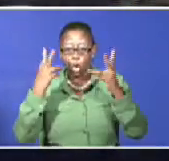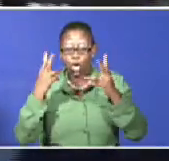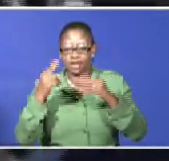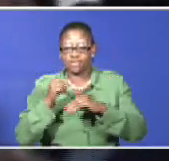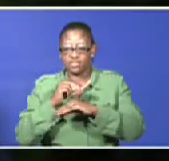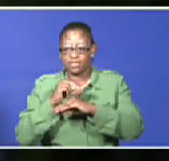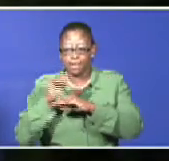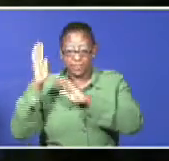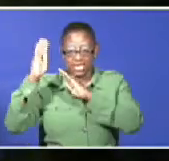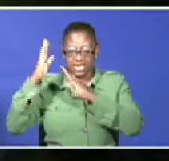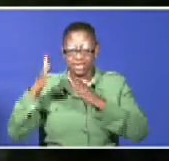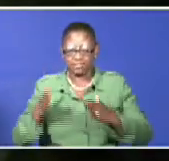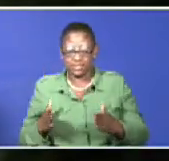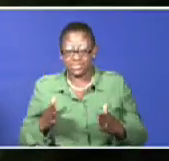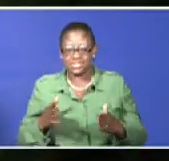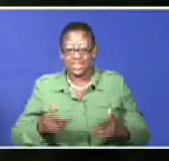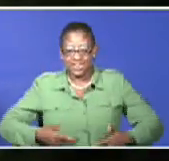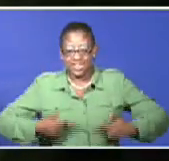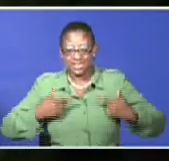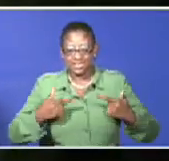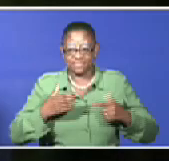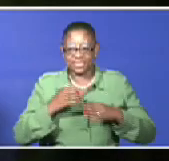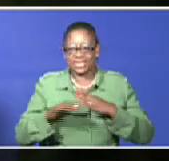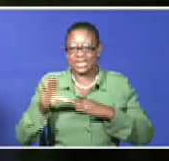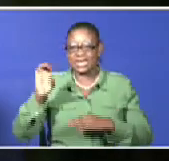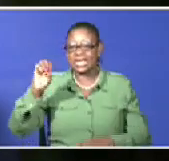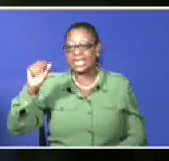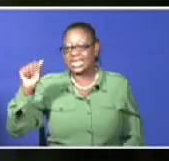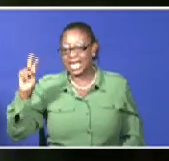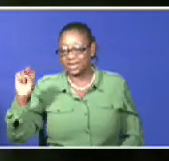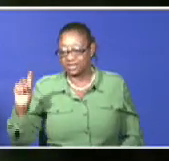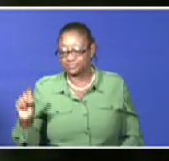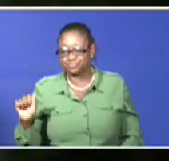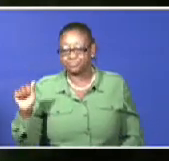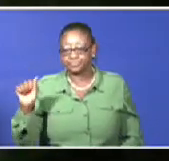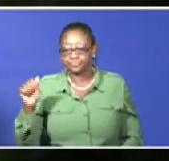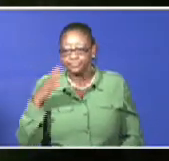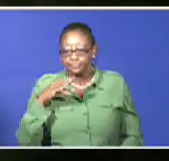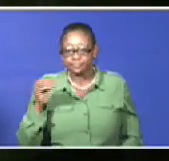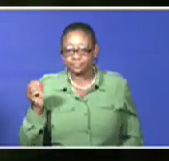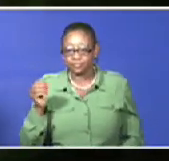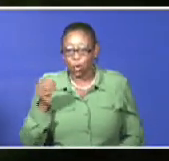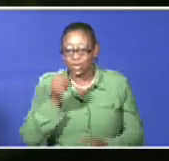that jurisdiction. Coming to Canada and launching in Canada,